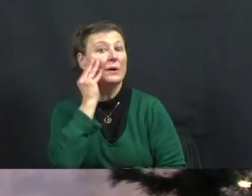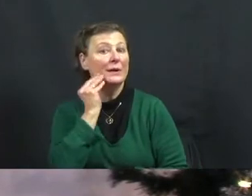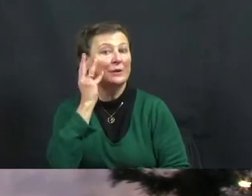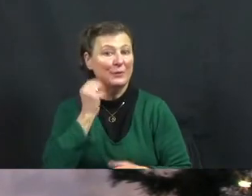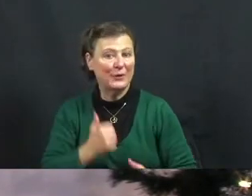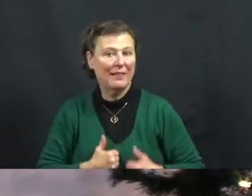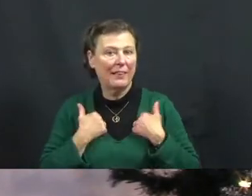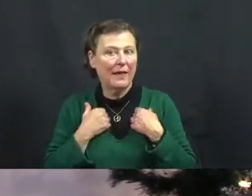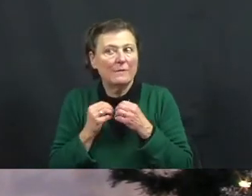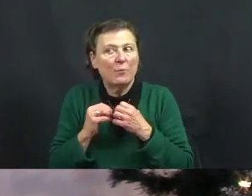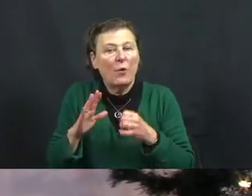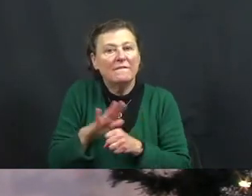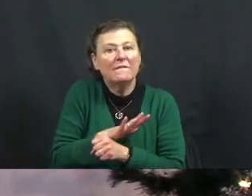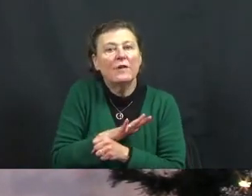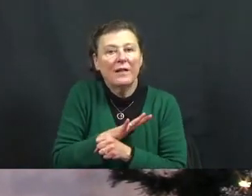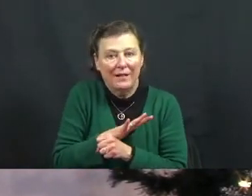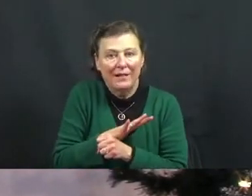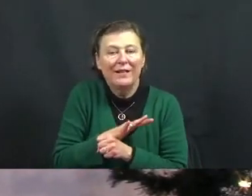life more fully